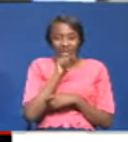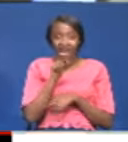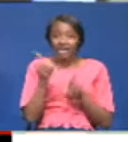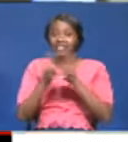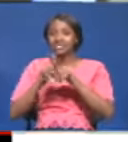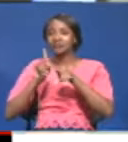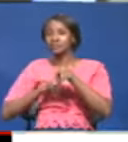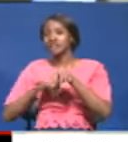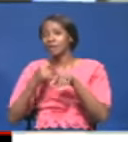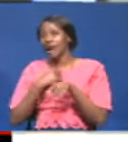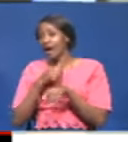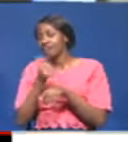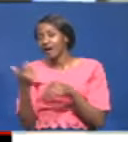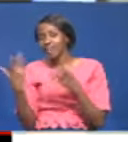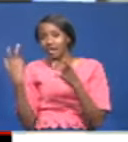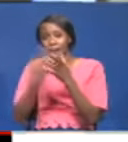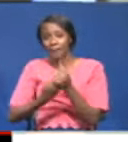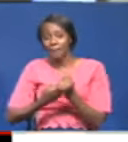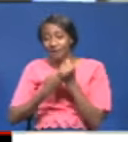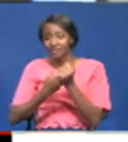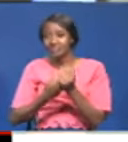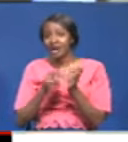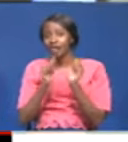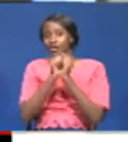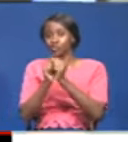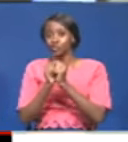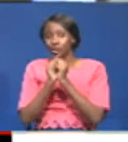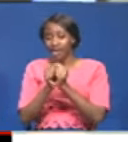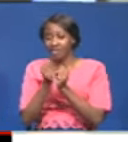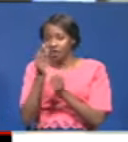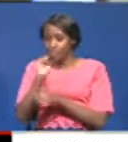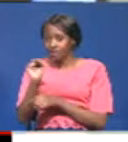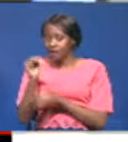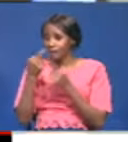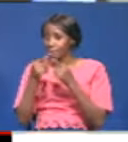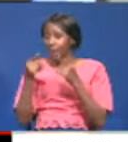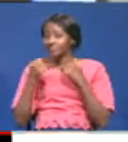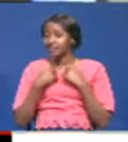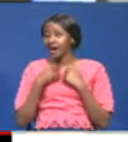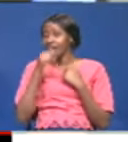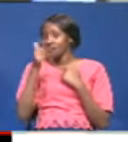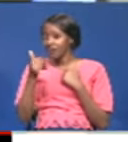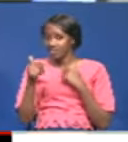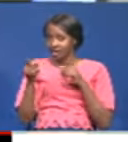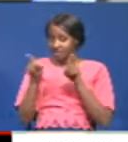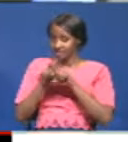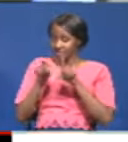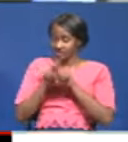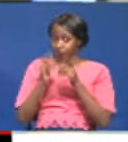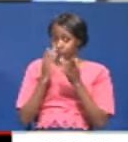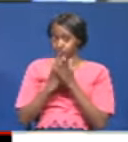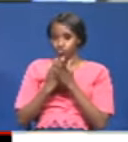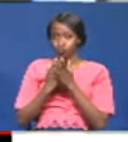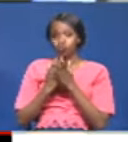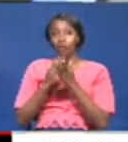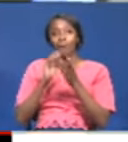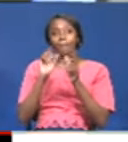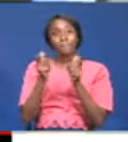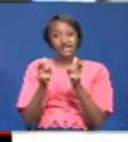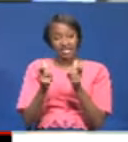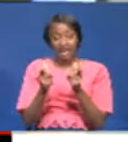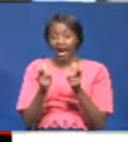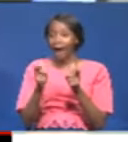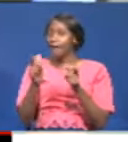partnerships with them. That's why also we come to this, because media is a powerful tool in a democracy, and we've seen